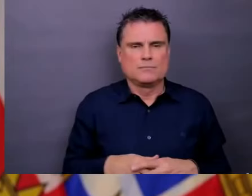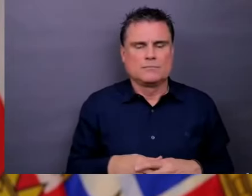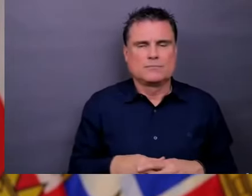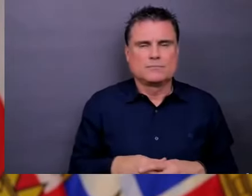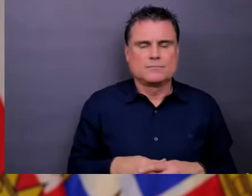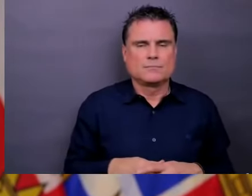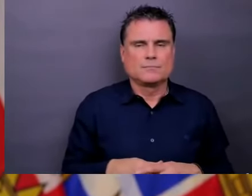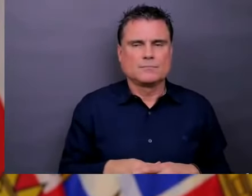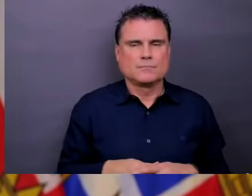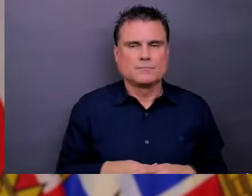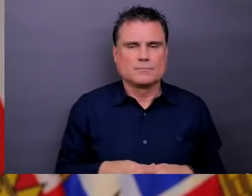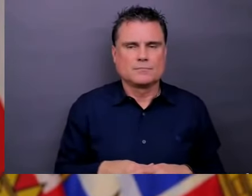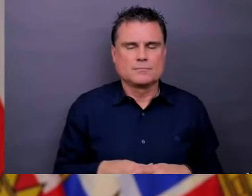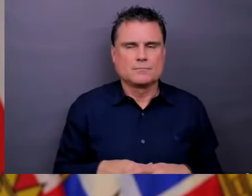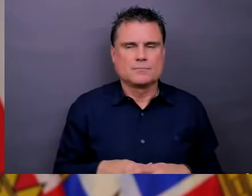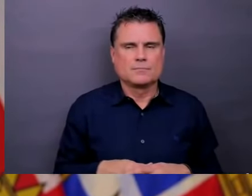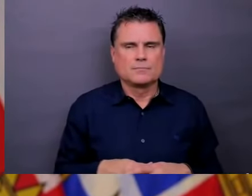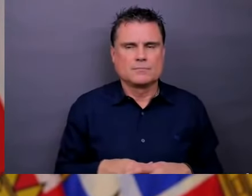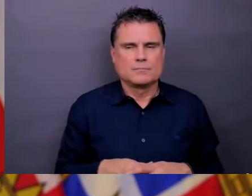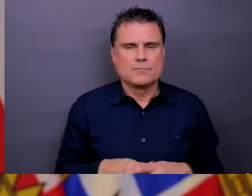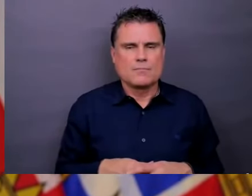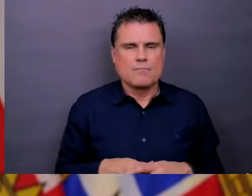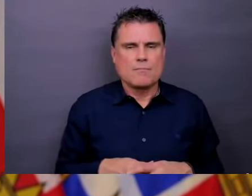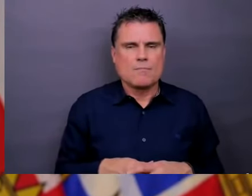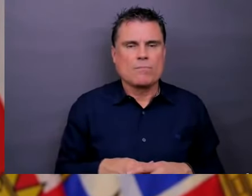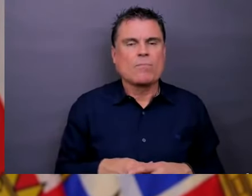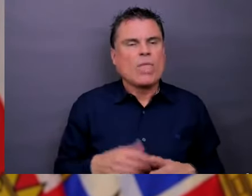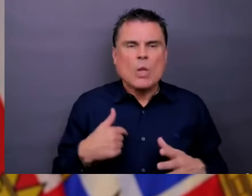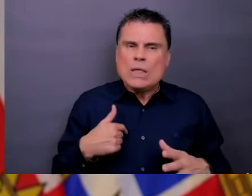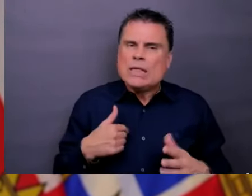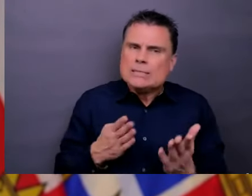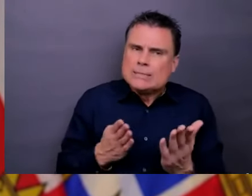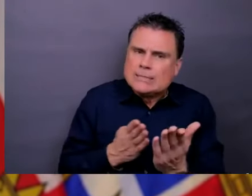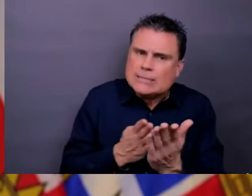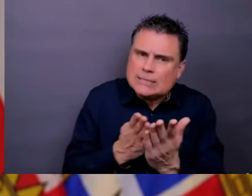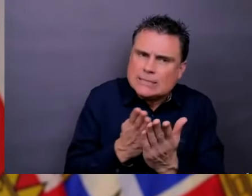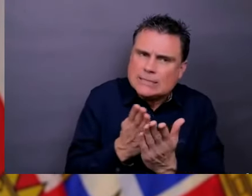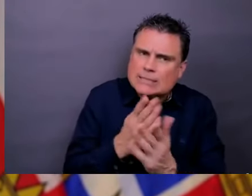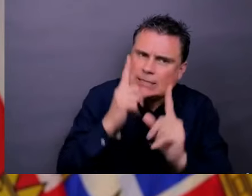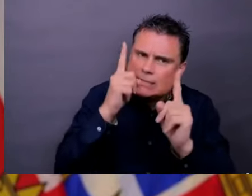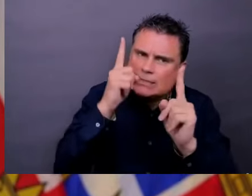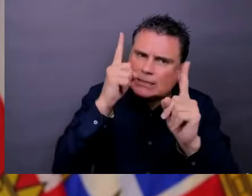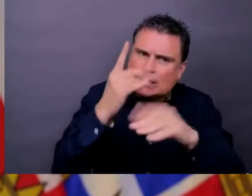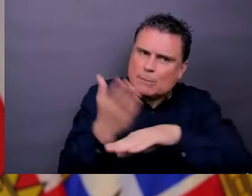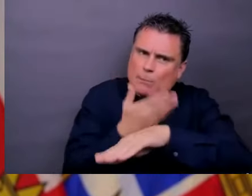up, but we're getting there. Richard, do you have a follow-up?